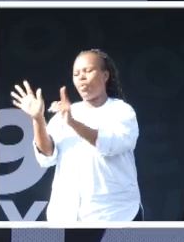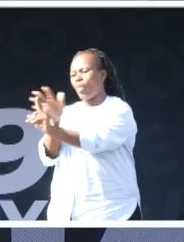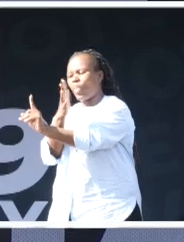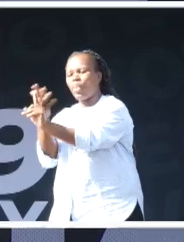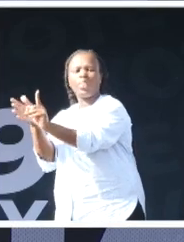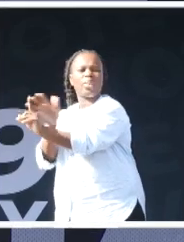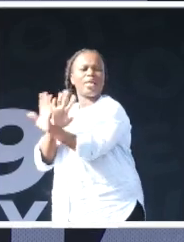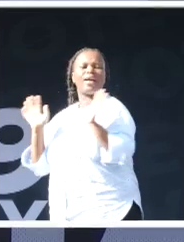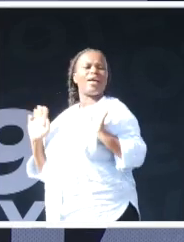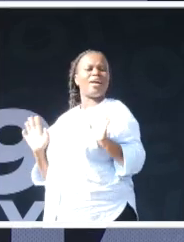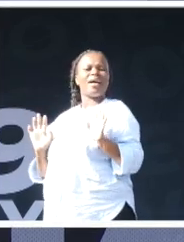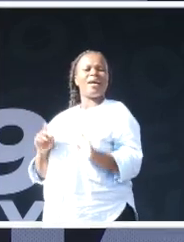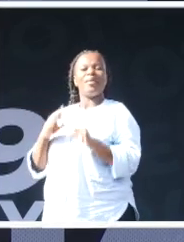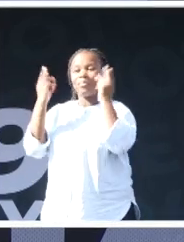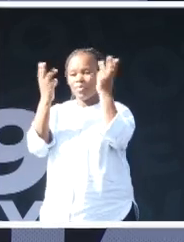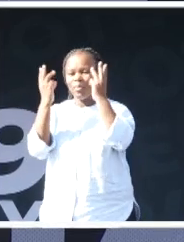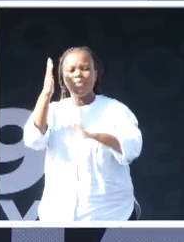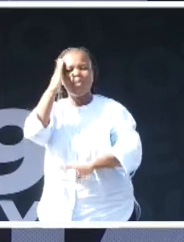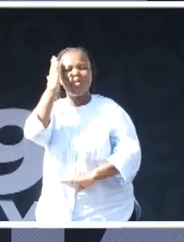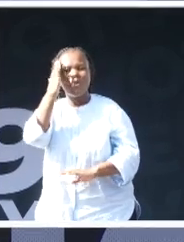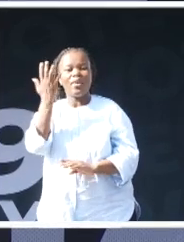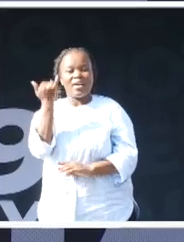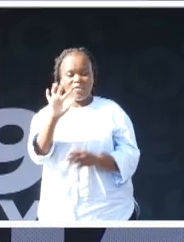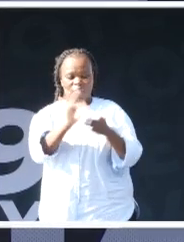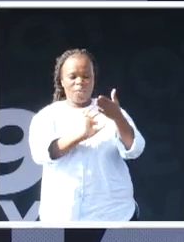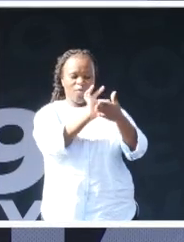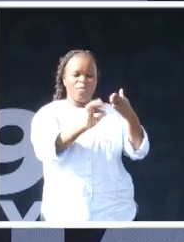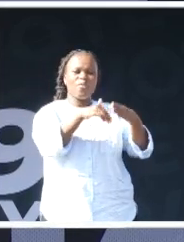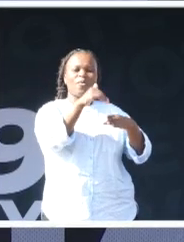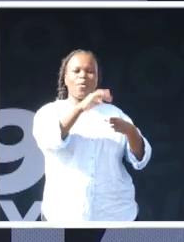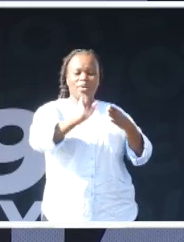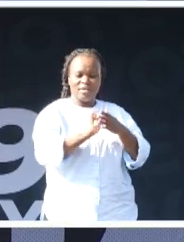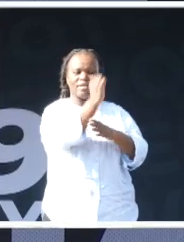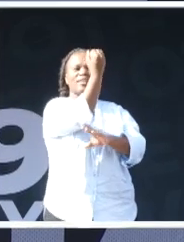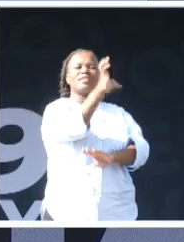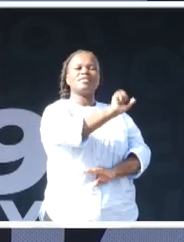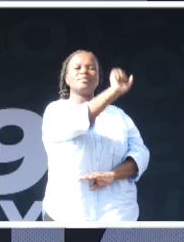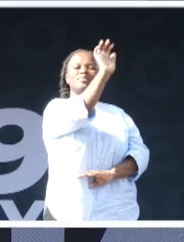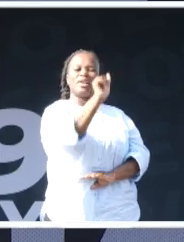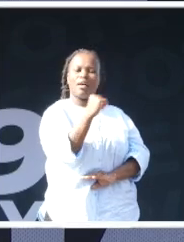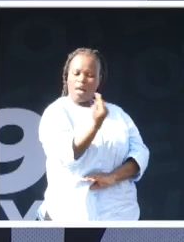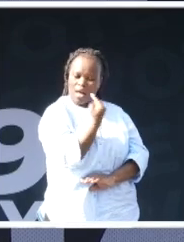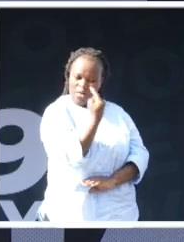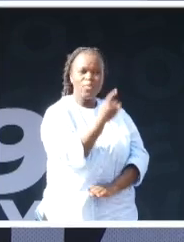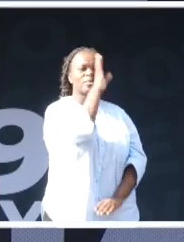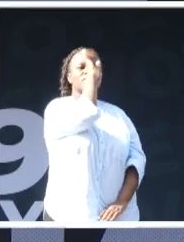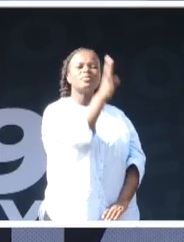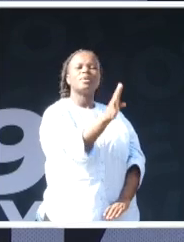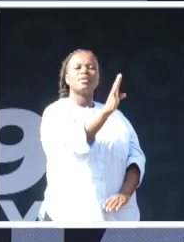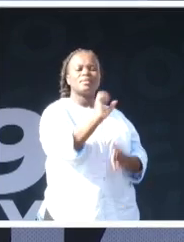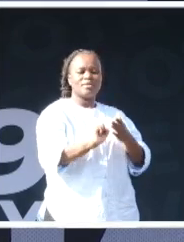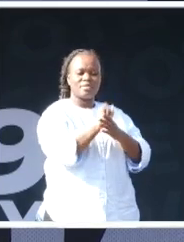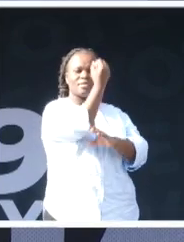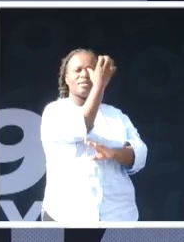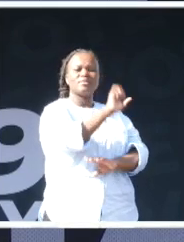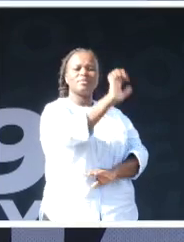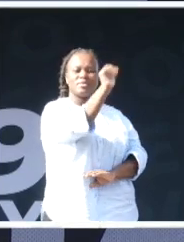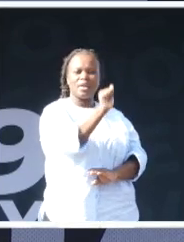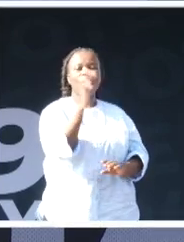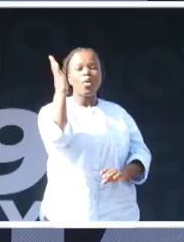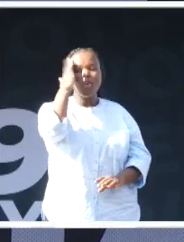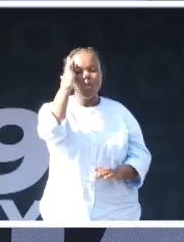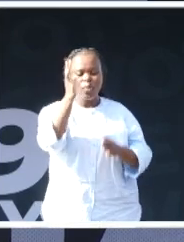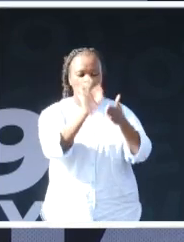know that when they vote for RISE Mzansi, they get RISE Mzansi. When they vote in KZN, they know